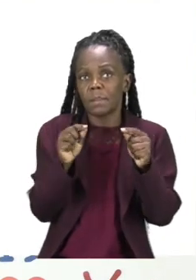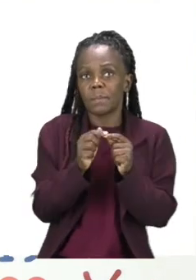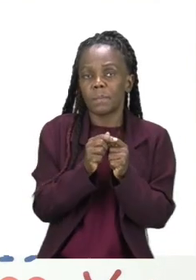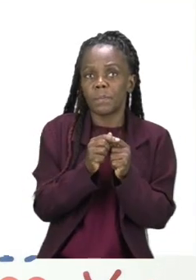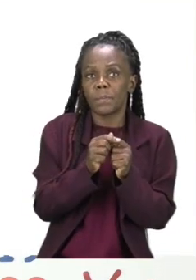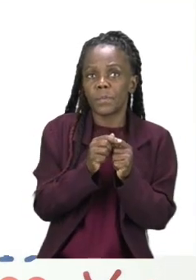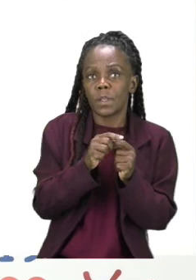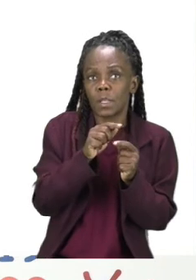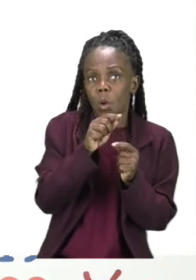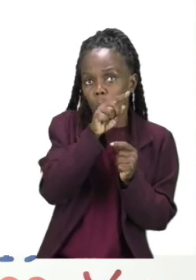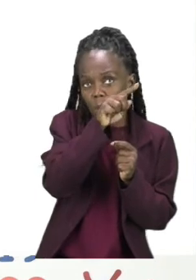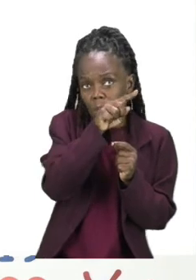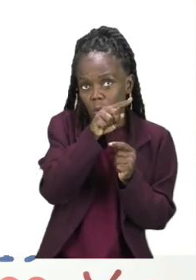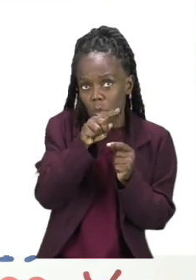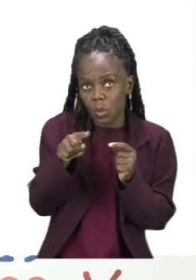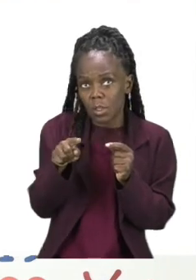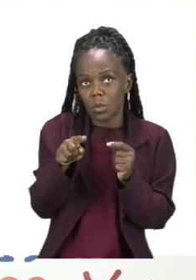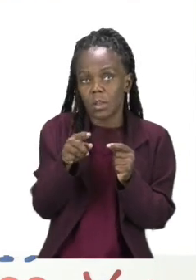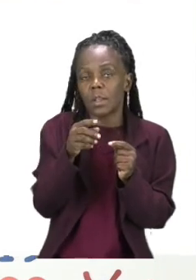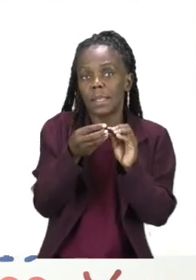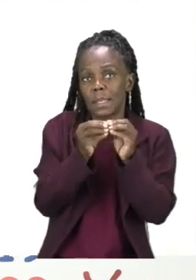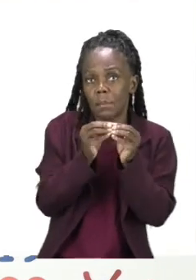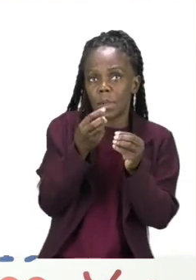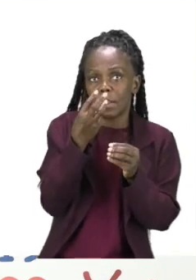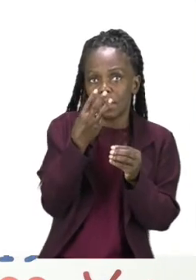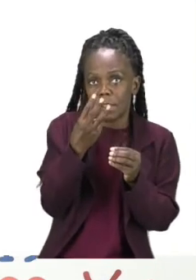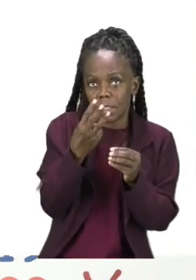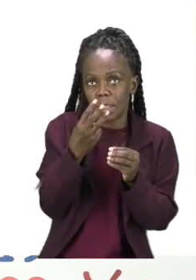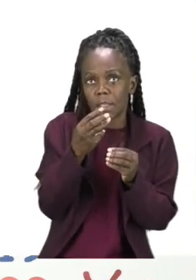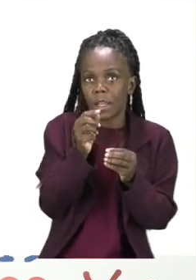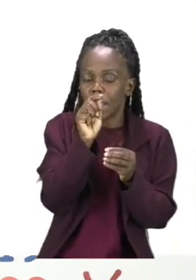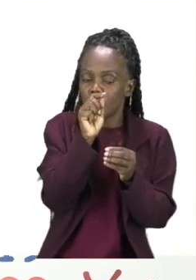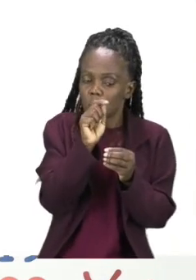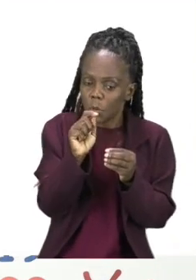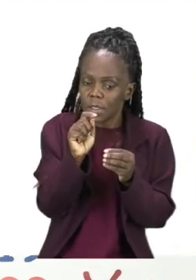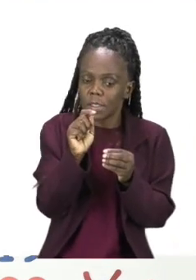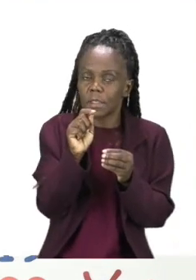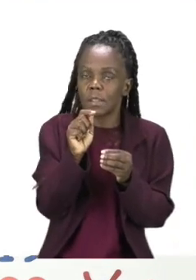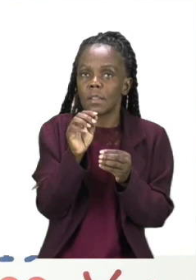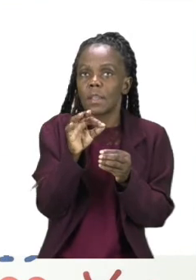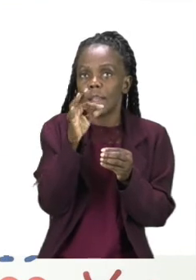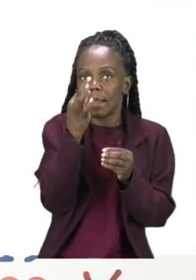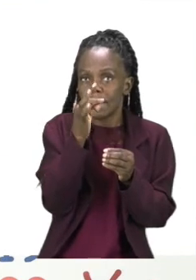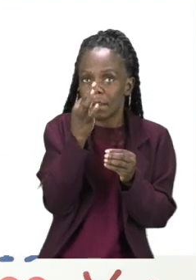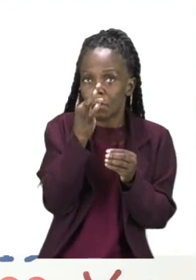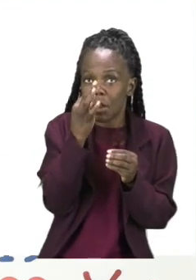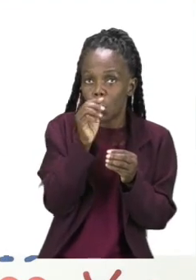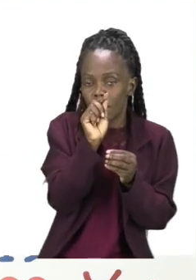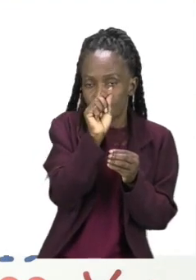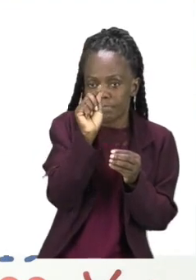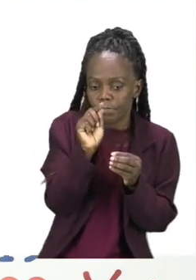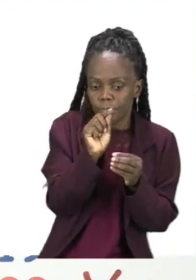cross out our word 3, our number 3, and put in our number 3 in the flower.